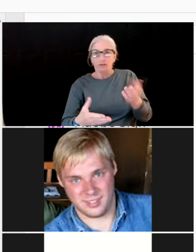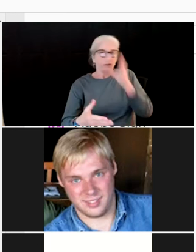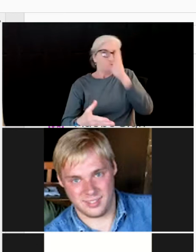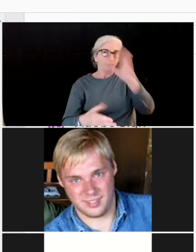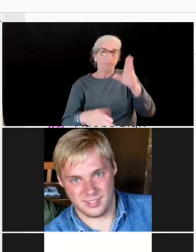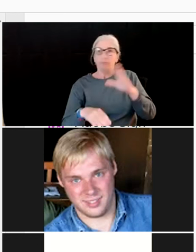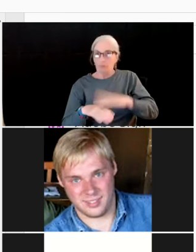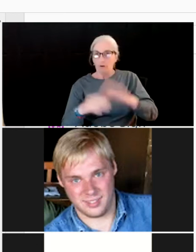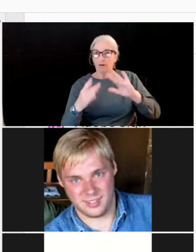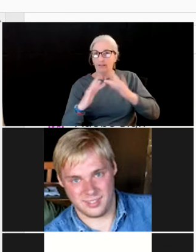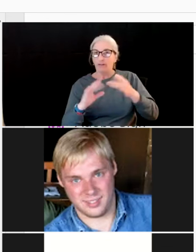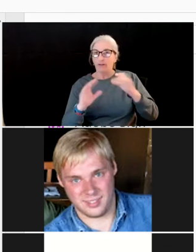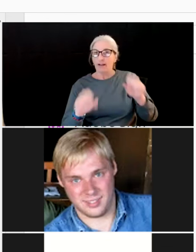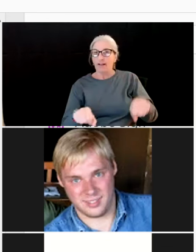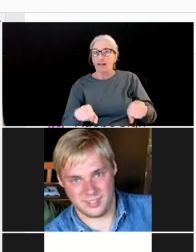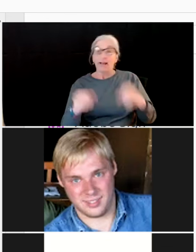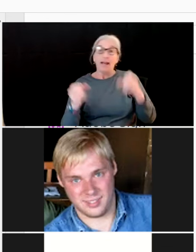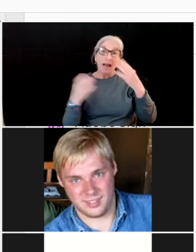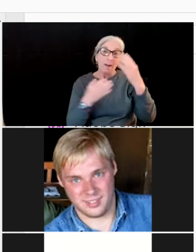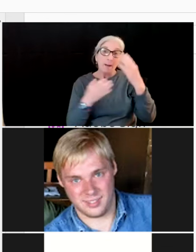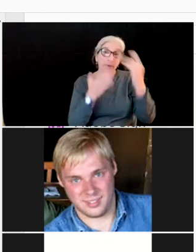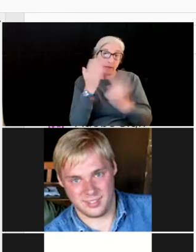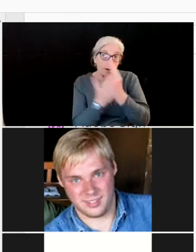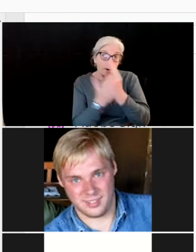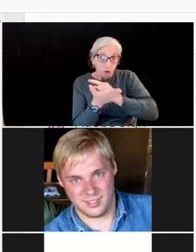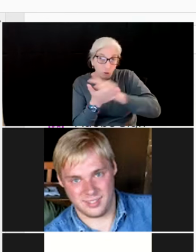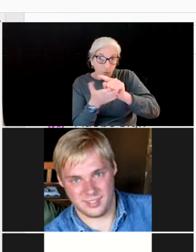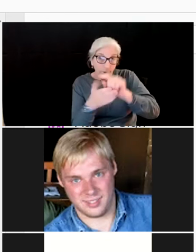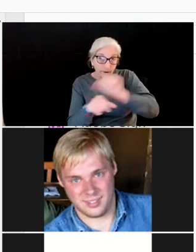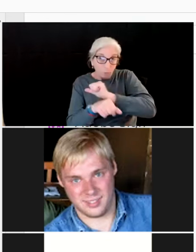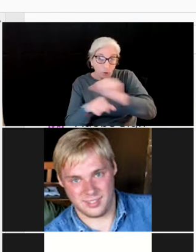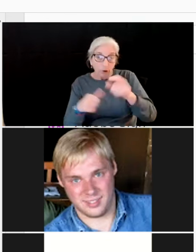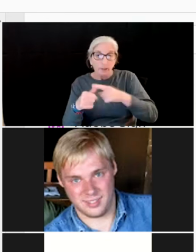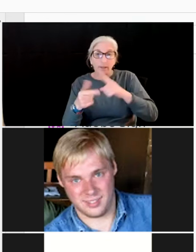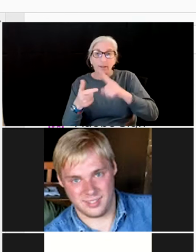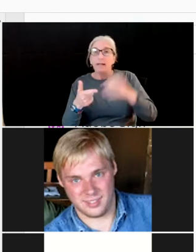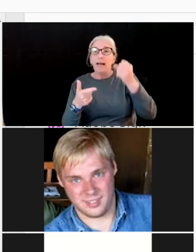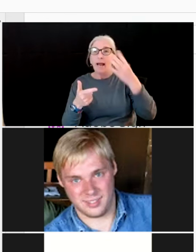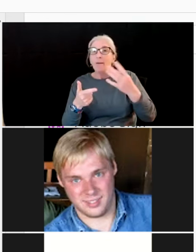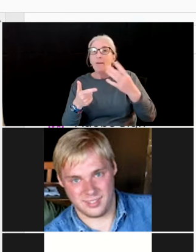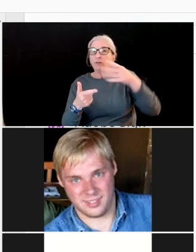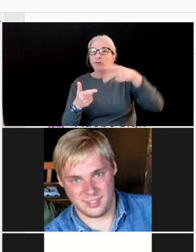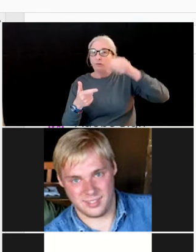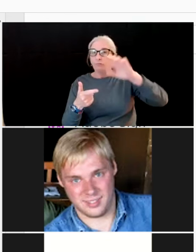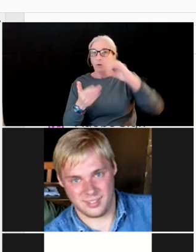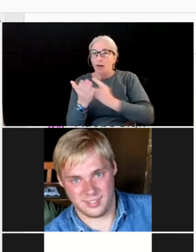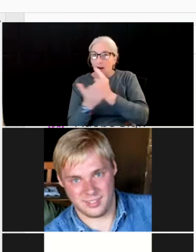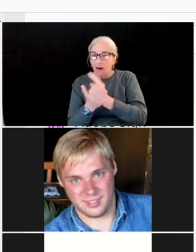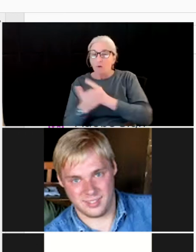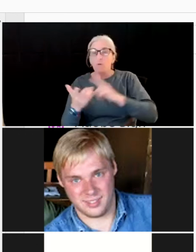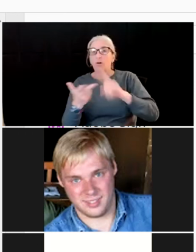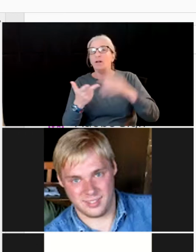hours a week they're working, how much they're making, and what their gross earnings were for a month can be uploaded online through